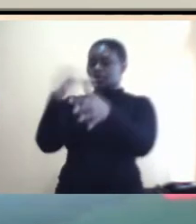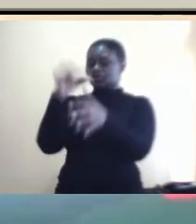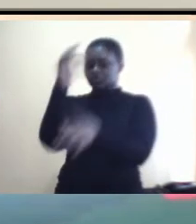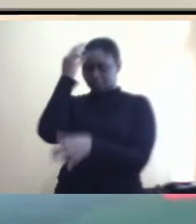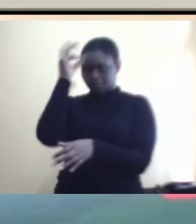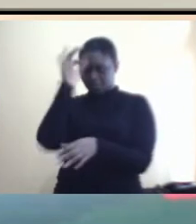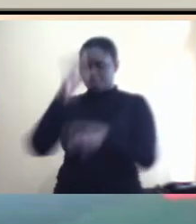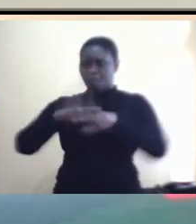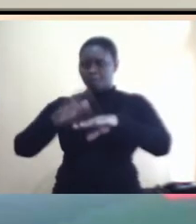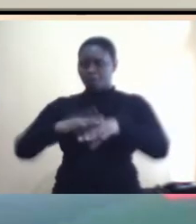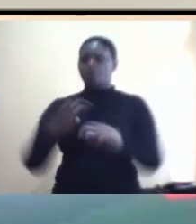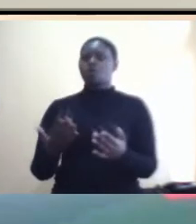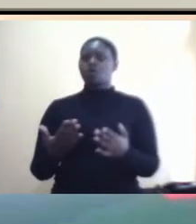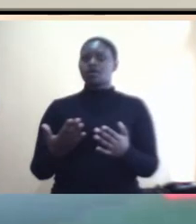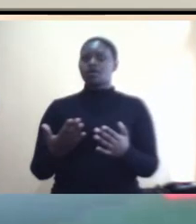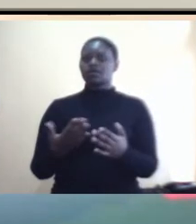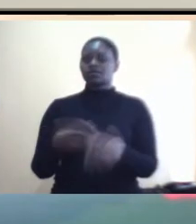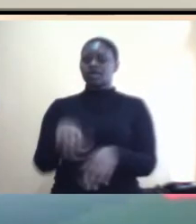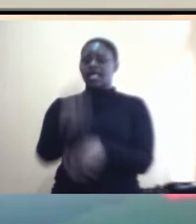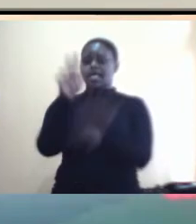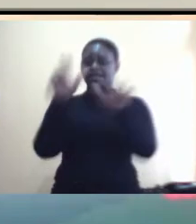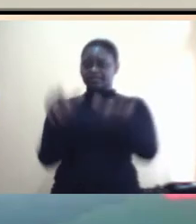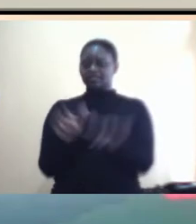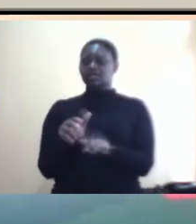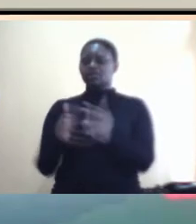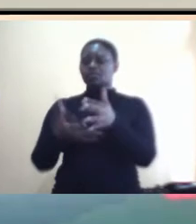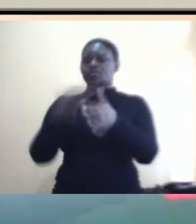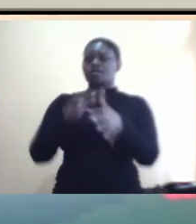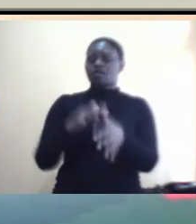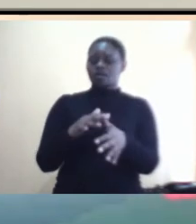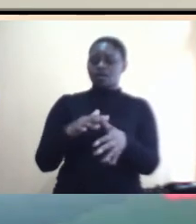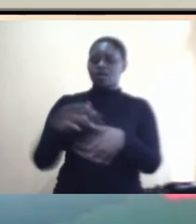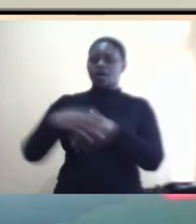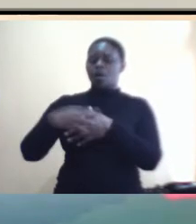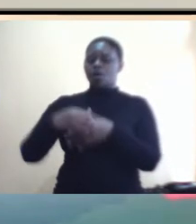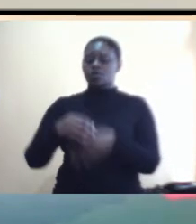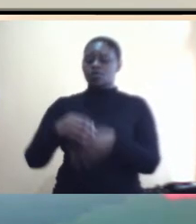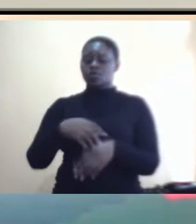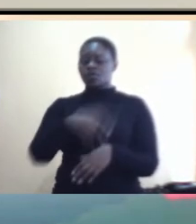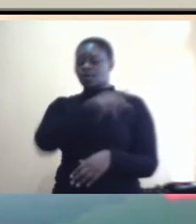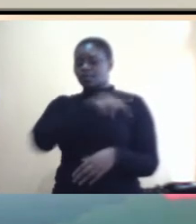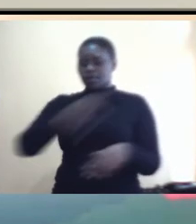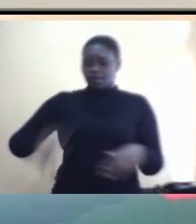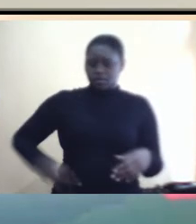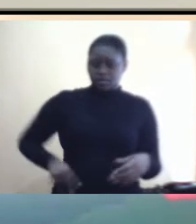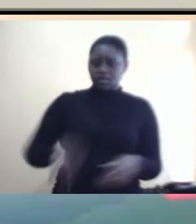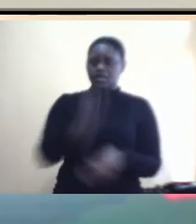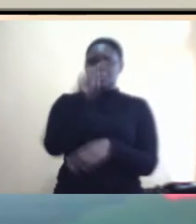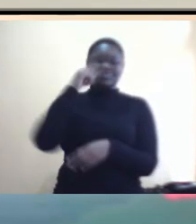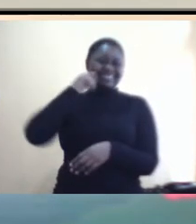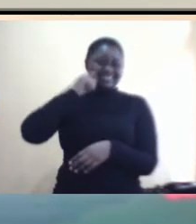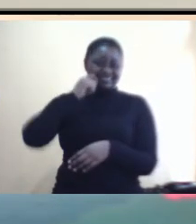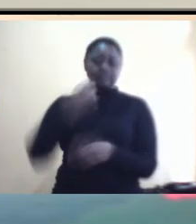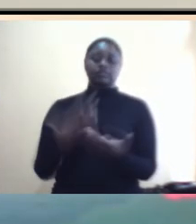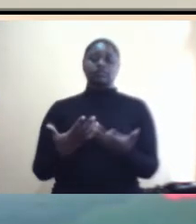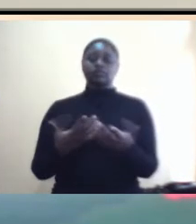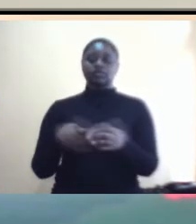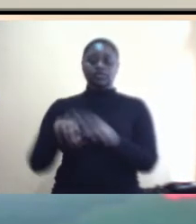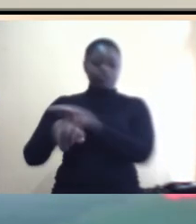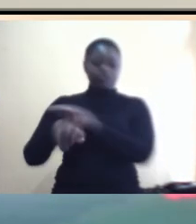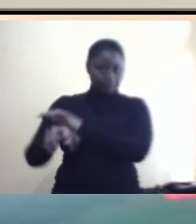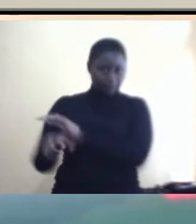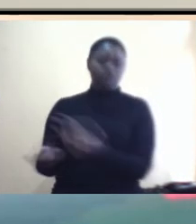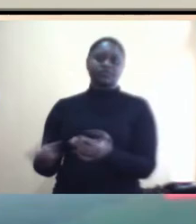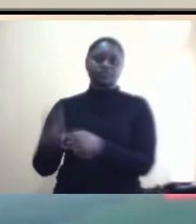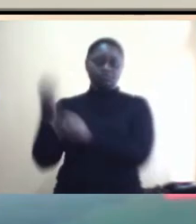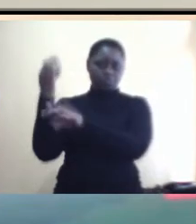further augmented by the 8th priority outlined by the Honorable Premier, Honorable Zikalala, in his State of the Province